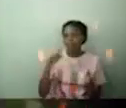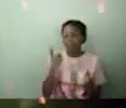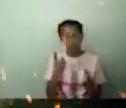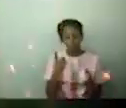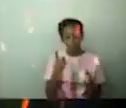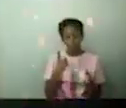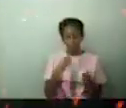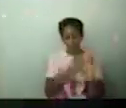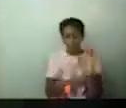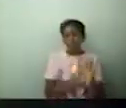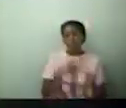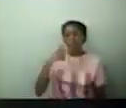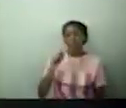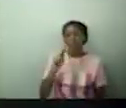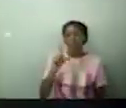saying that,